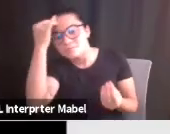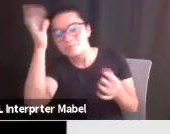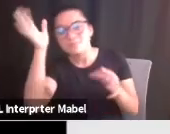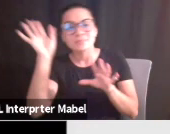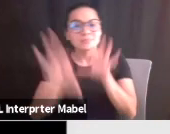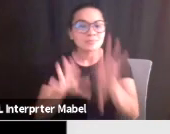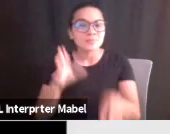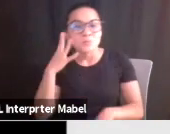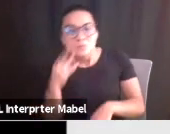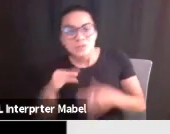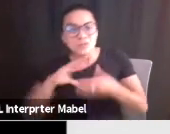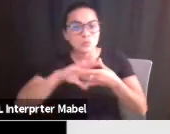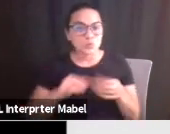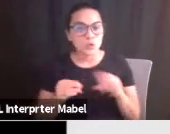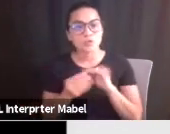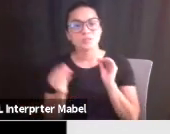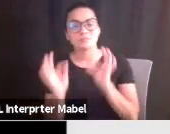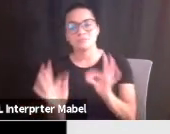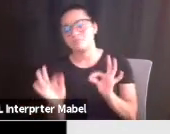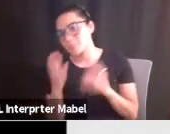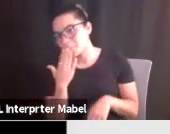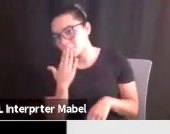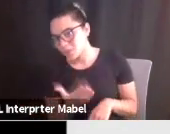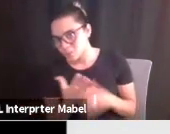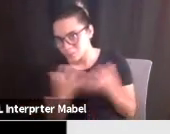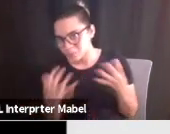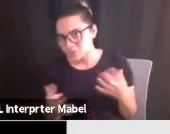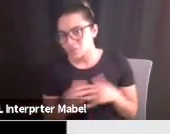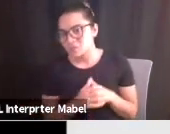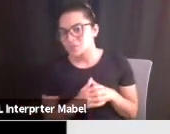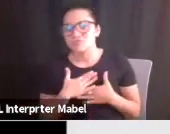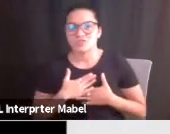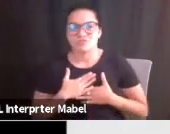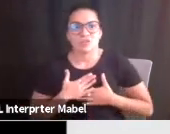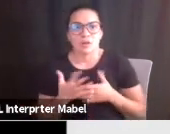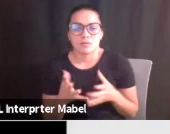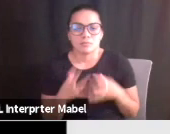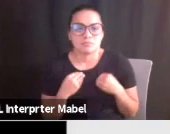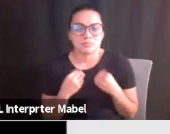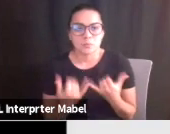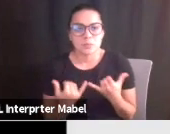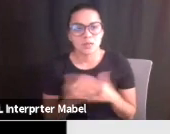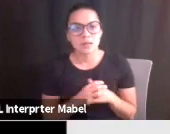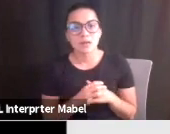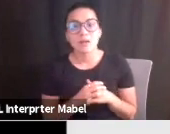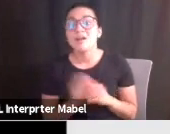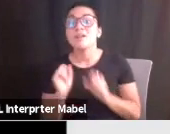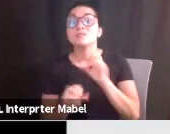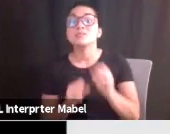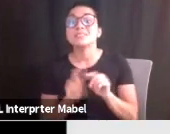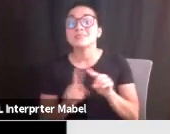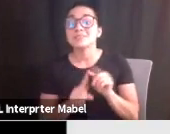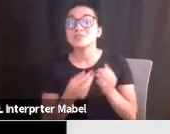stories. We appreciate everything that you have shared today, and especially with the resources. We will make sure